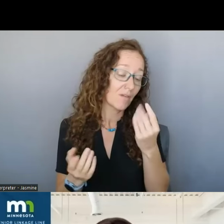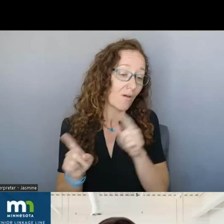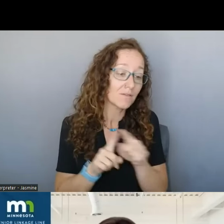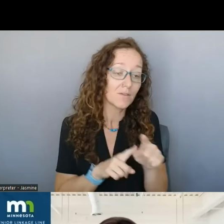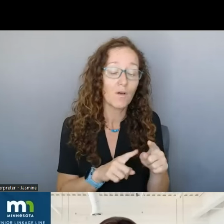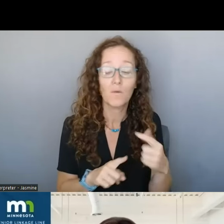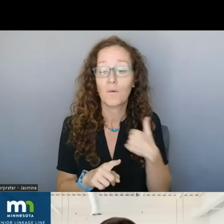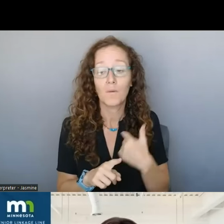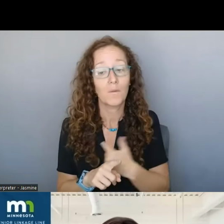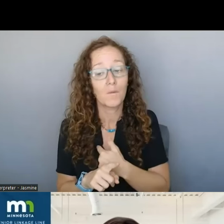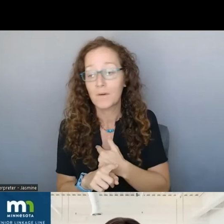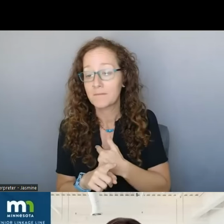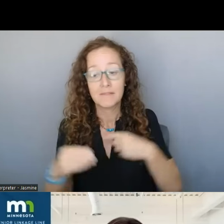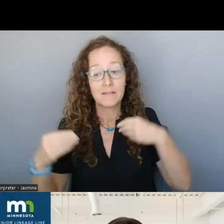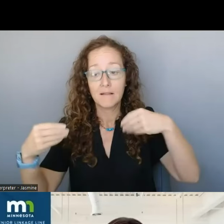any insurance products.